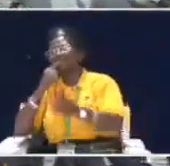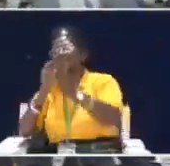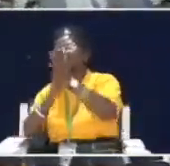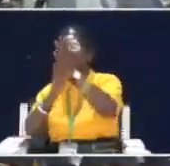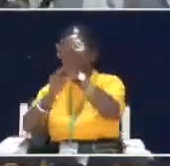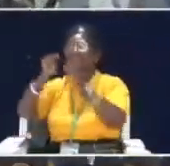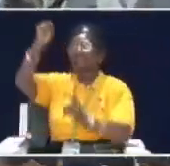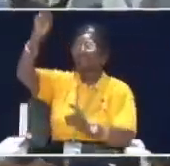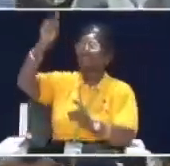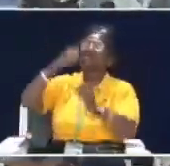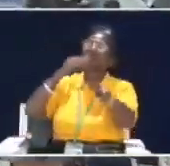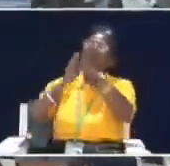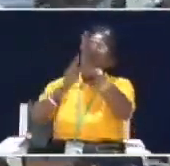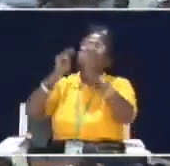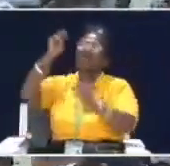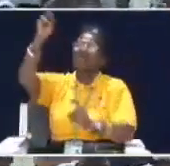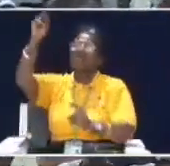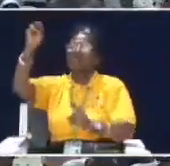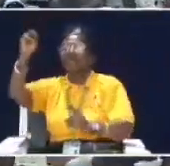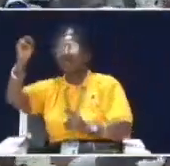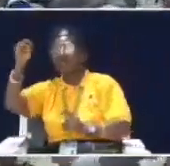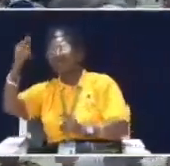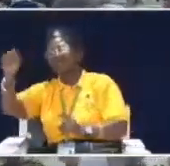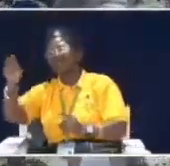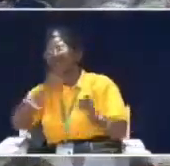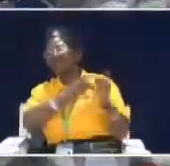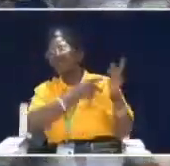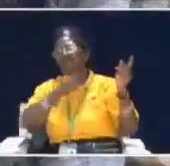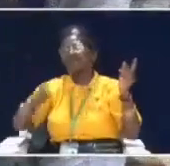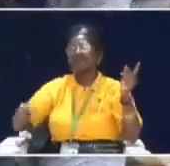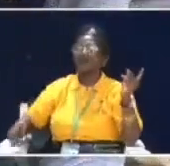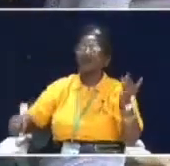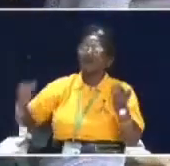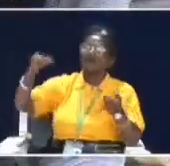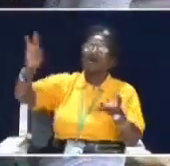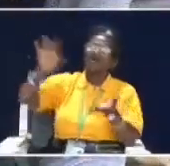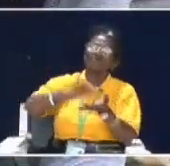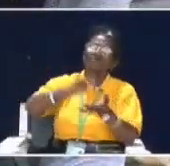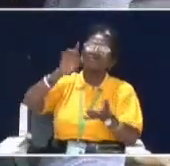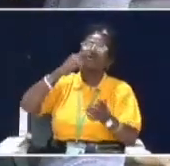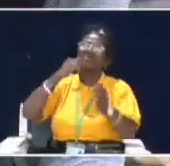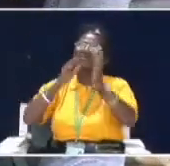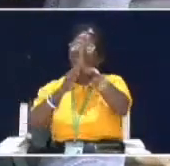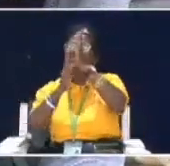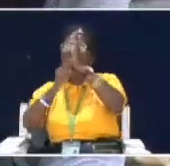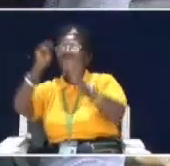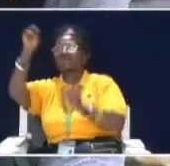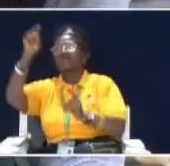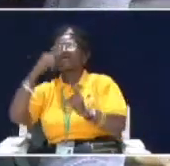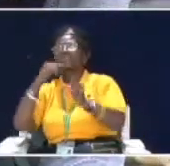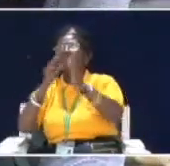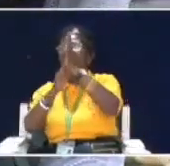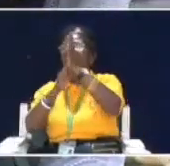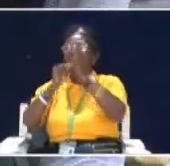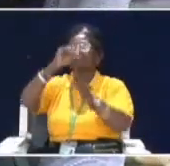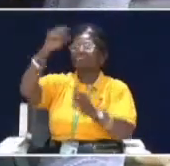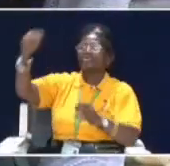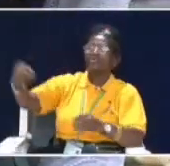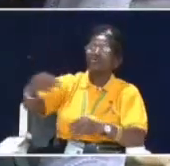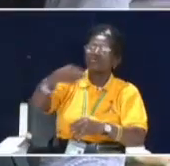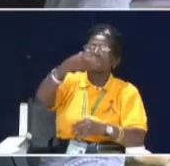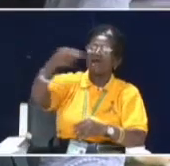Praise him, praise him, King of glory, praise him. Praise